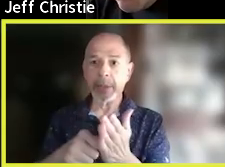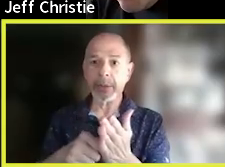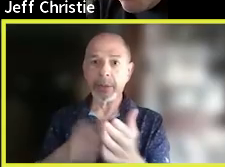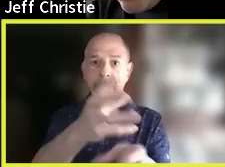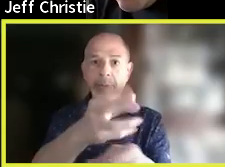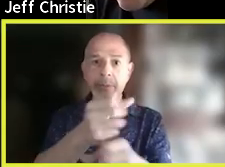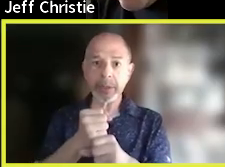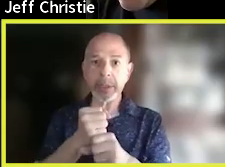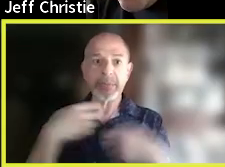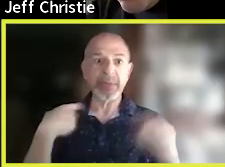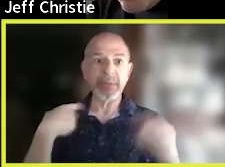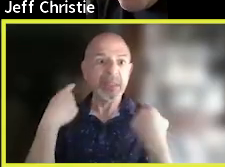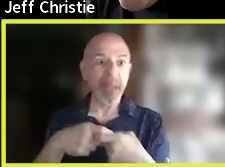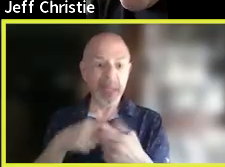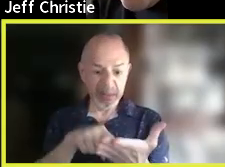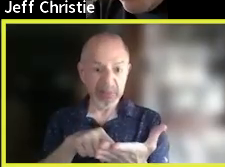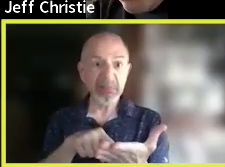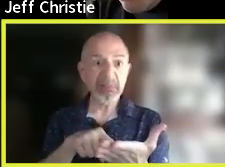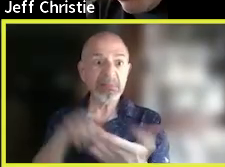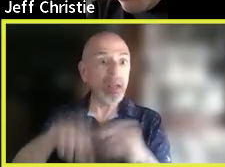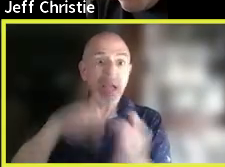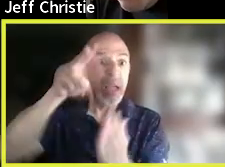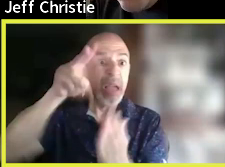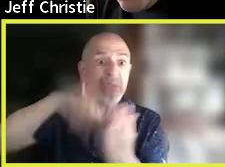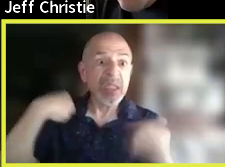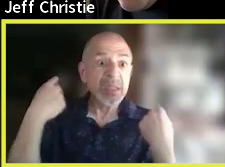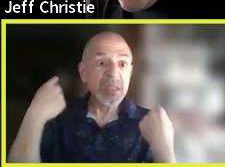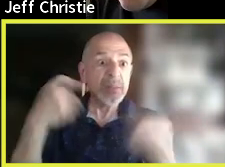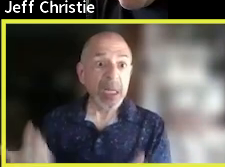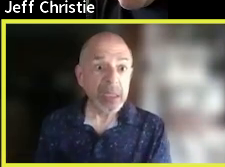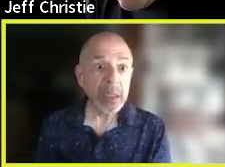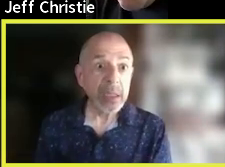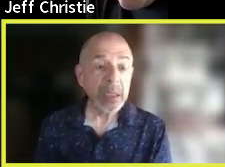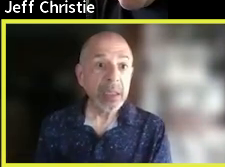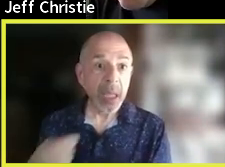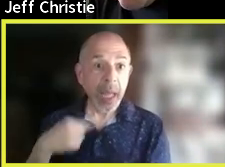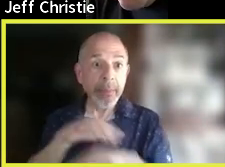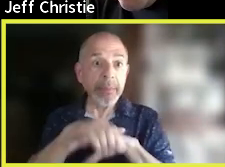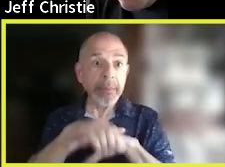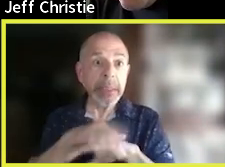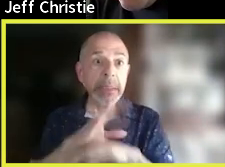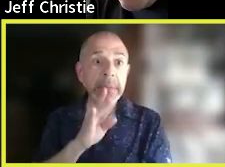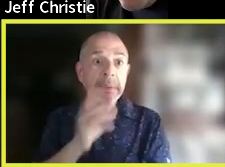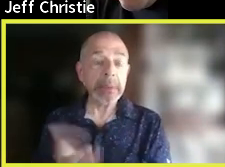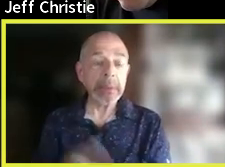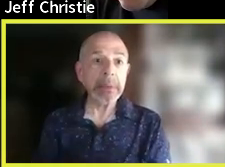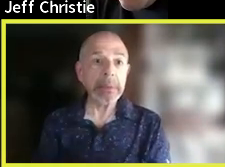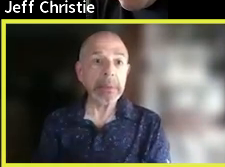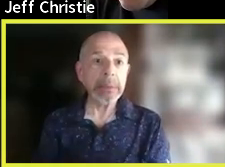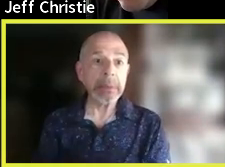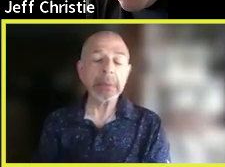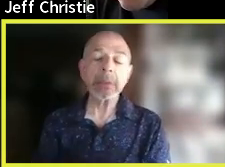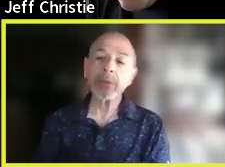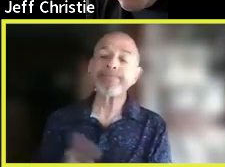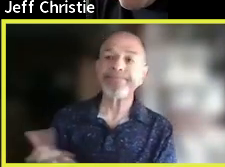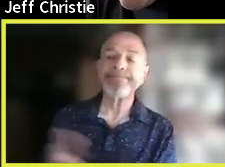and they couldn't read it. And I'm like, I'm sorry, I'm on vacation. I'll look into it on Tuesday when I get back. And then